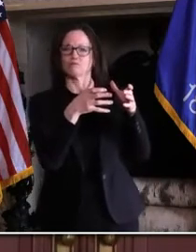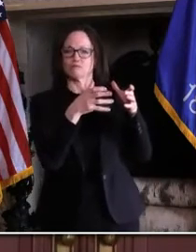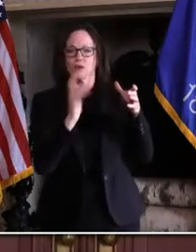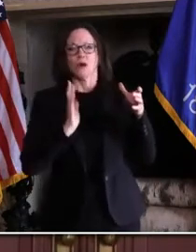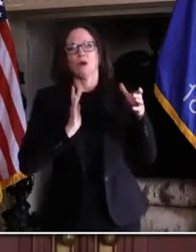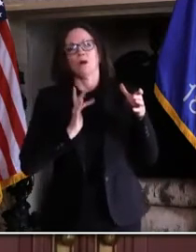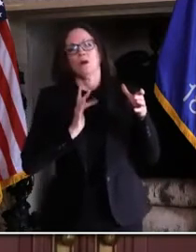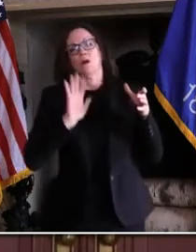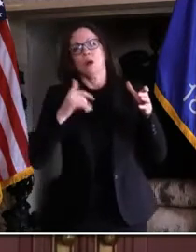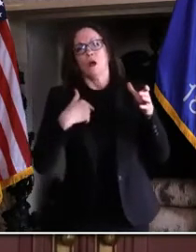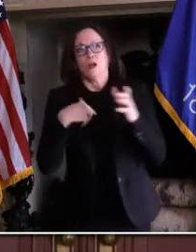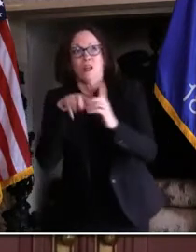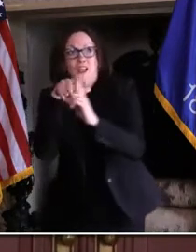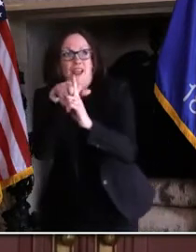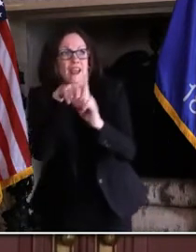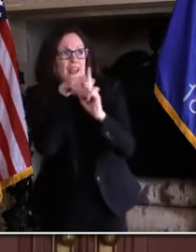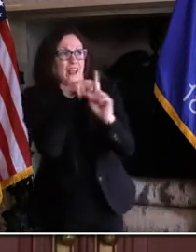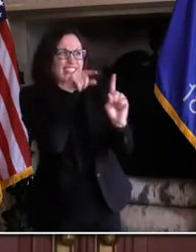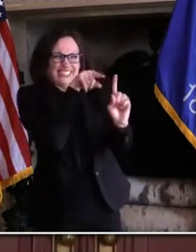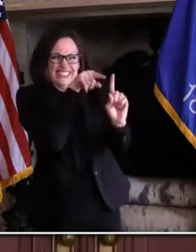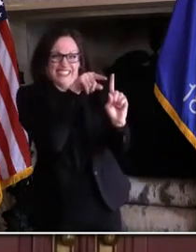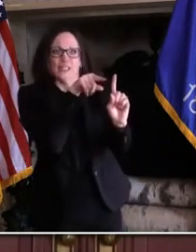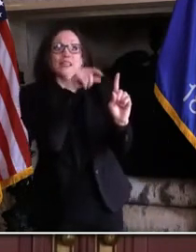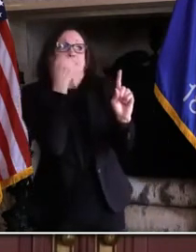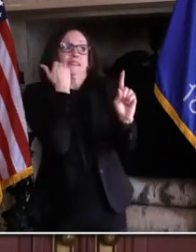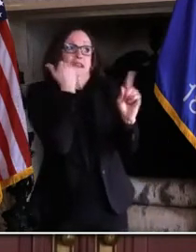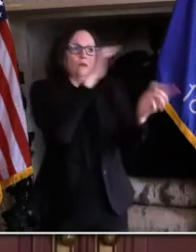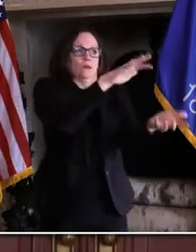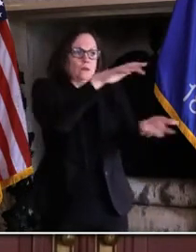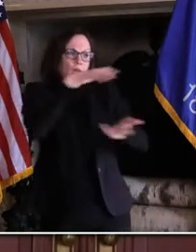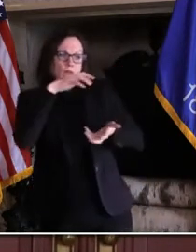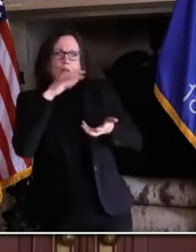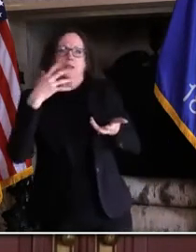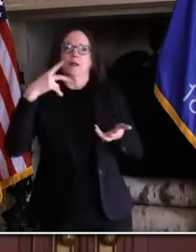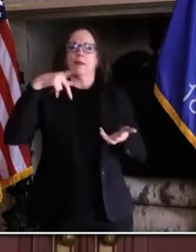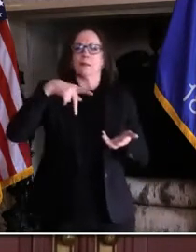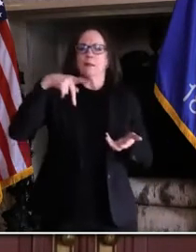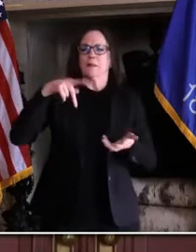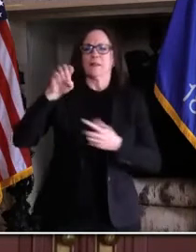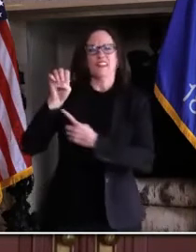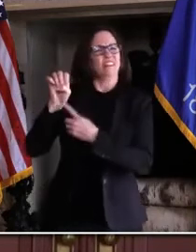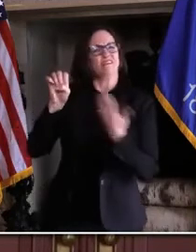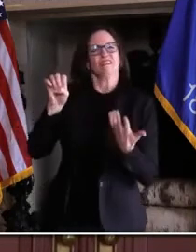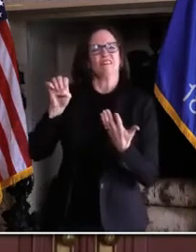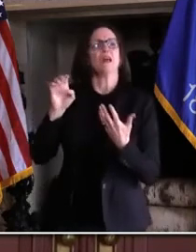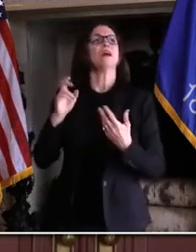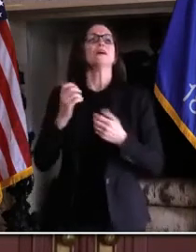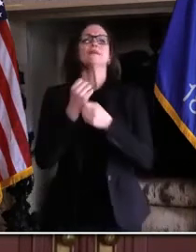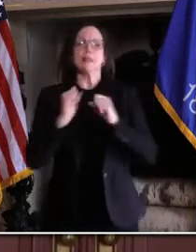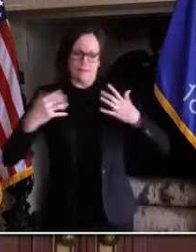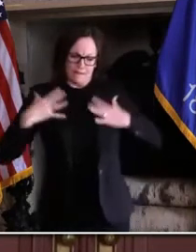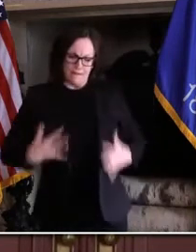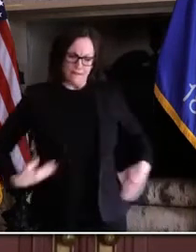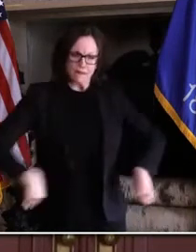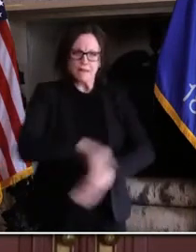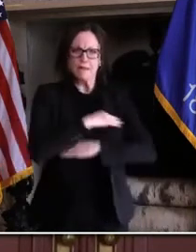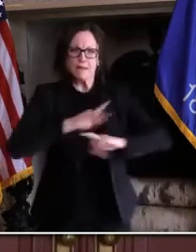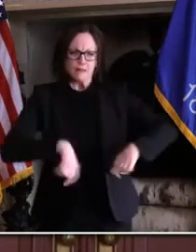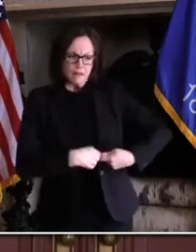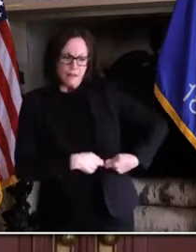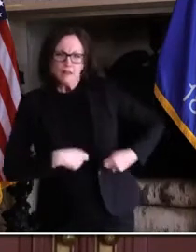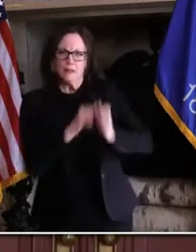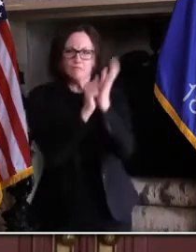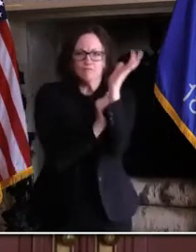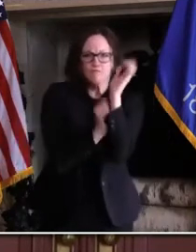gowns. We are coordinating with the Wisconsin Emergency Management System to arrange for the transportation of this